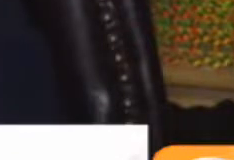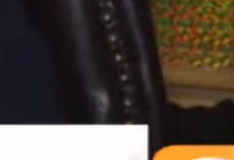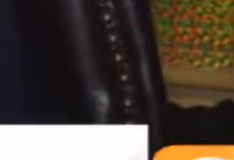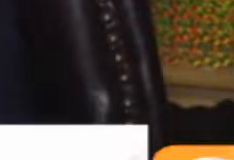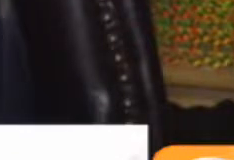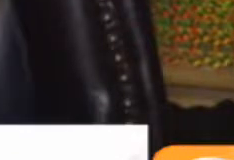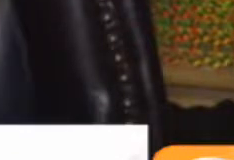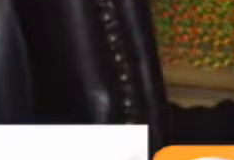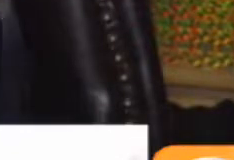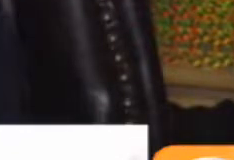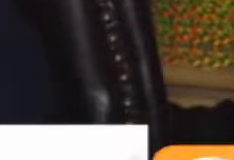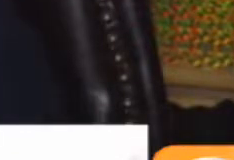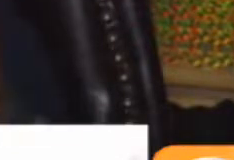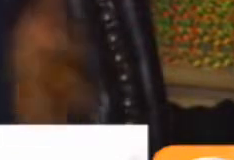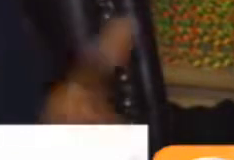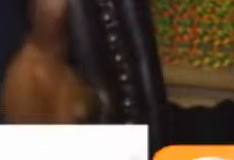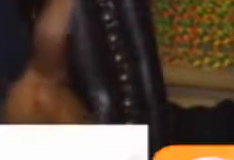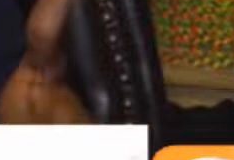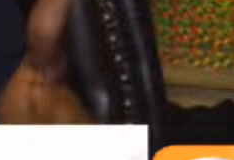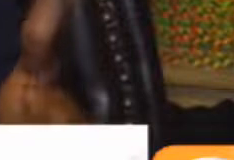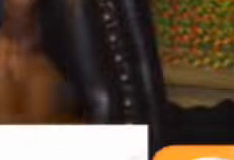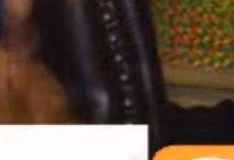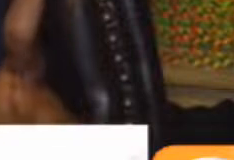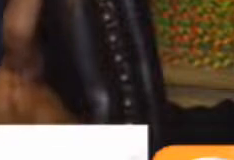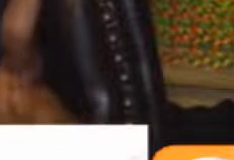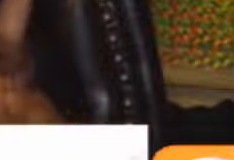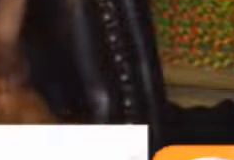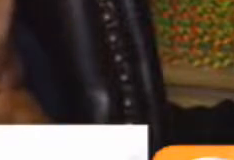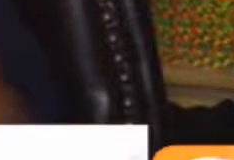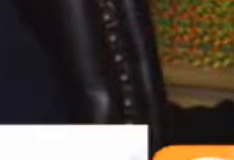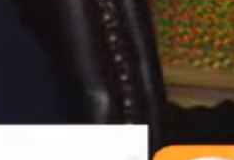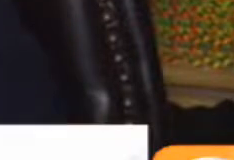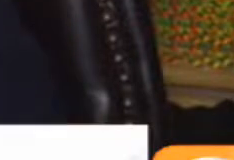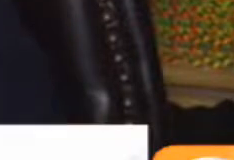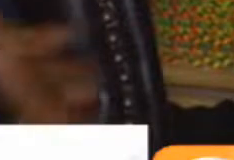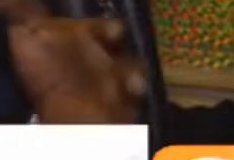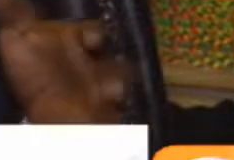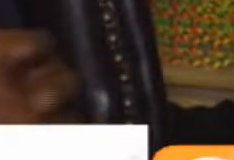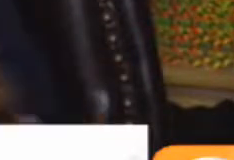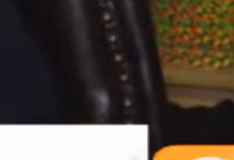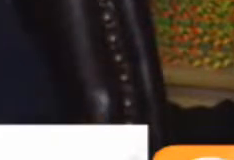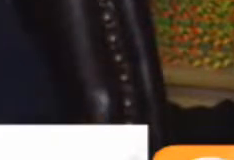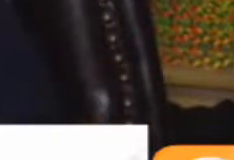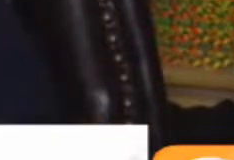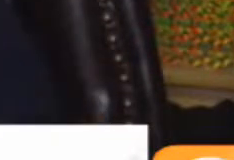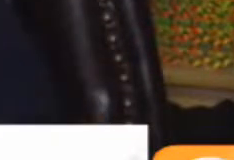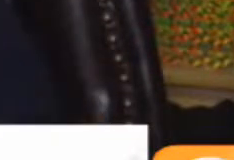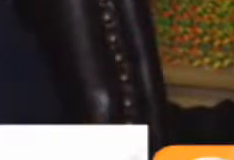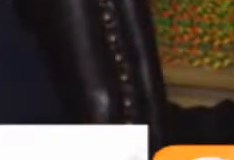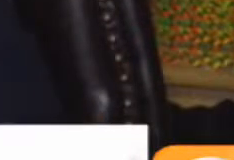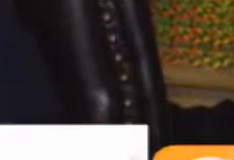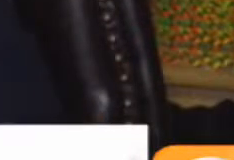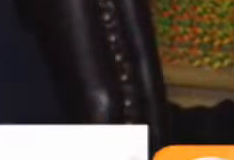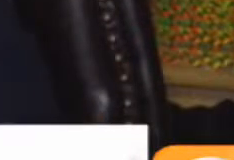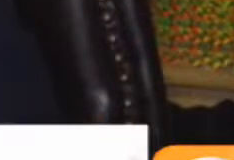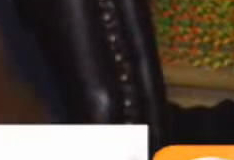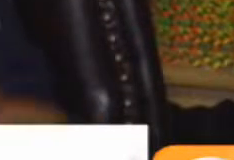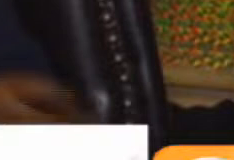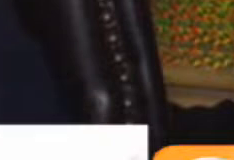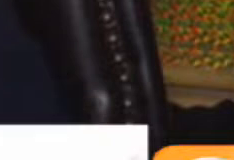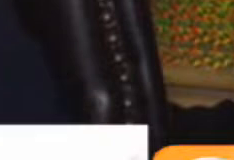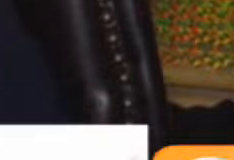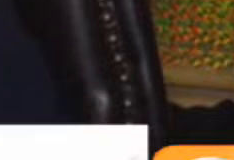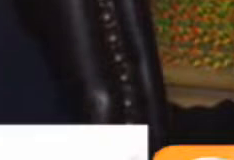because what's been happening is that well-wishers, and I want to thank the well-wishers, great Kenyans, from different organizations, from